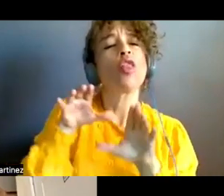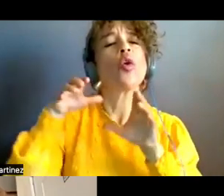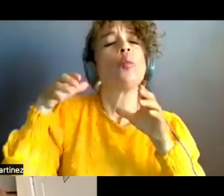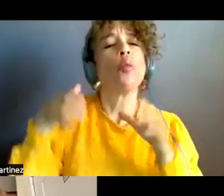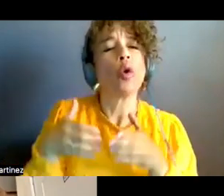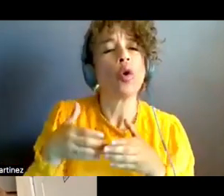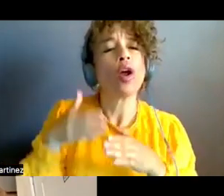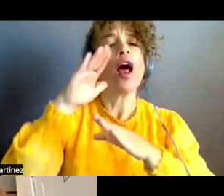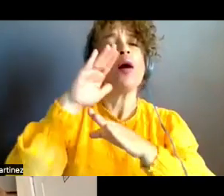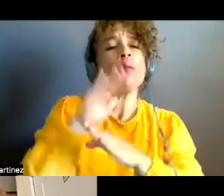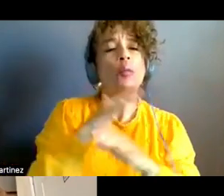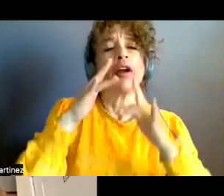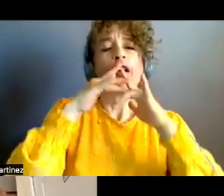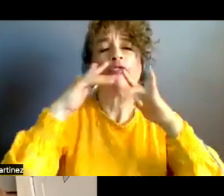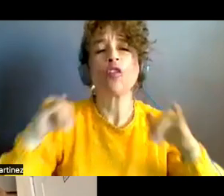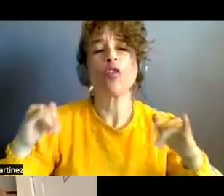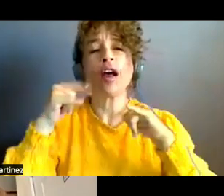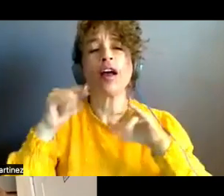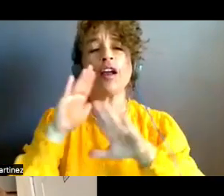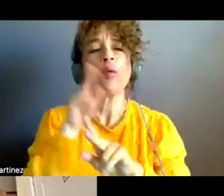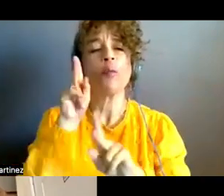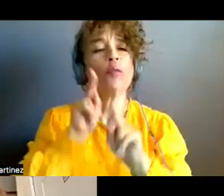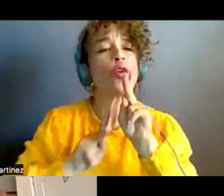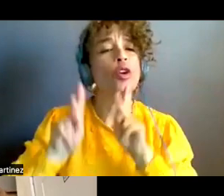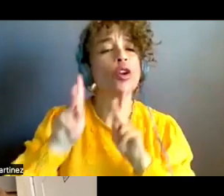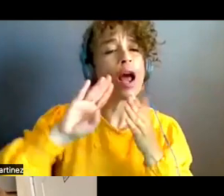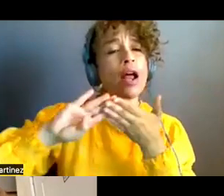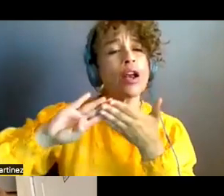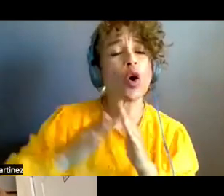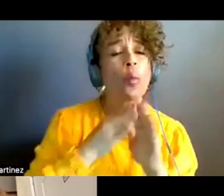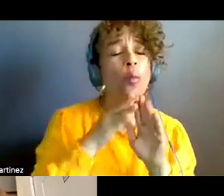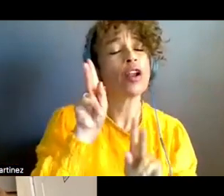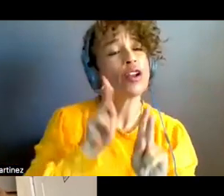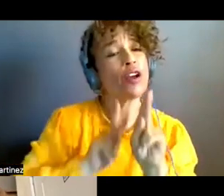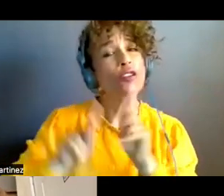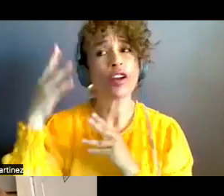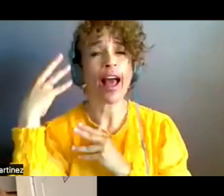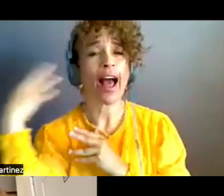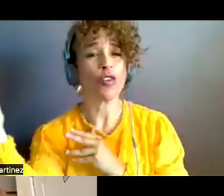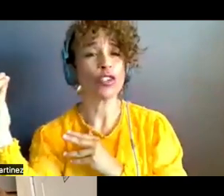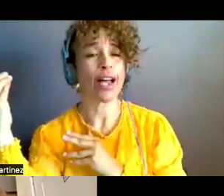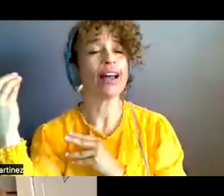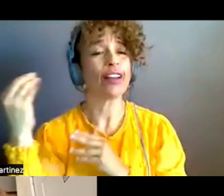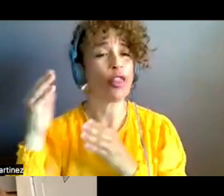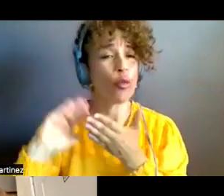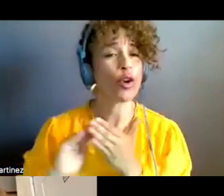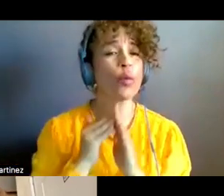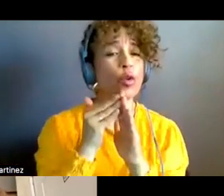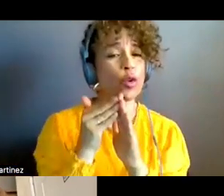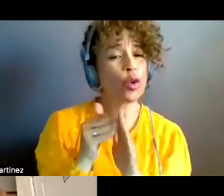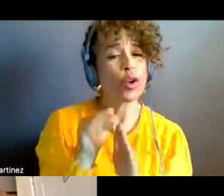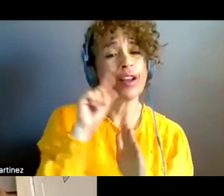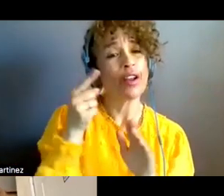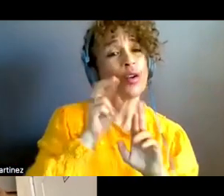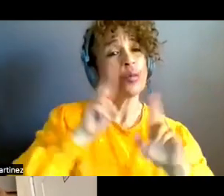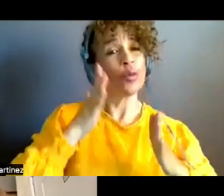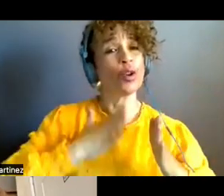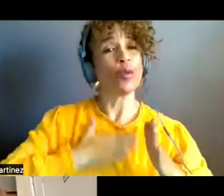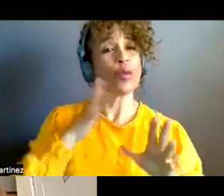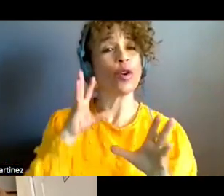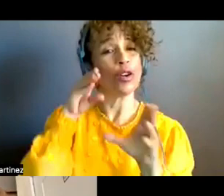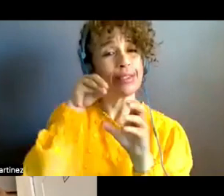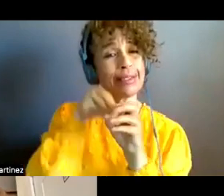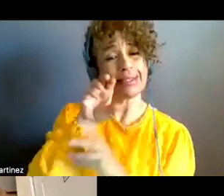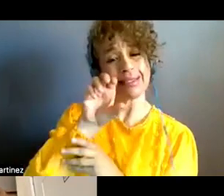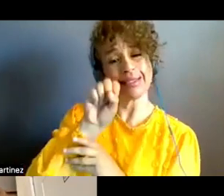music, a variety of music from people in the community and people from the outside as well. Now we're very happy we include in our